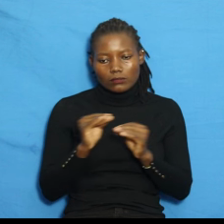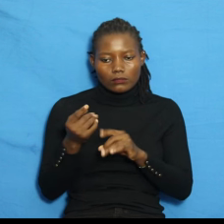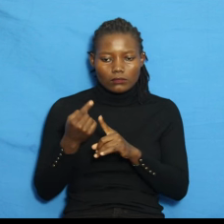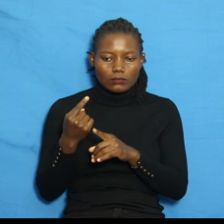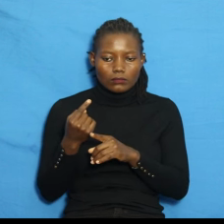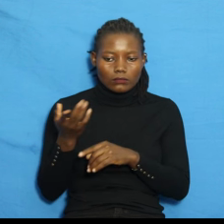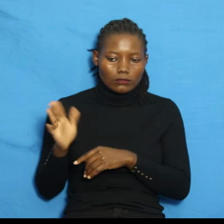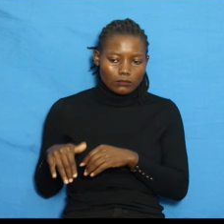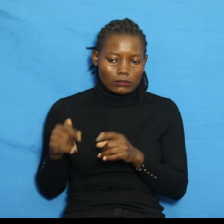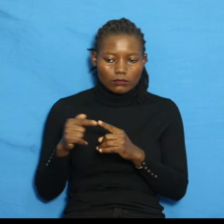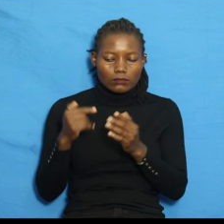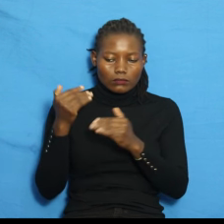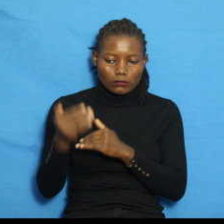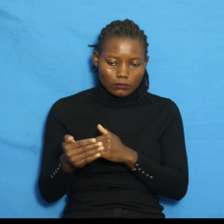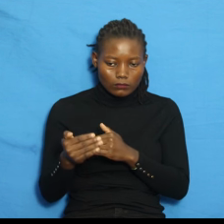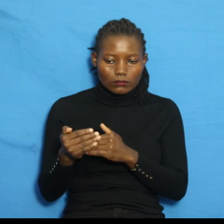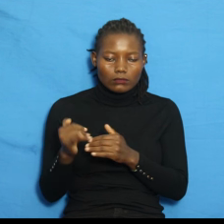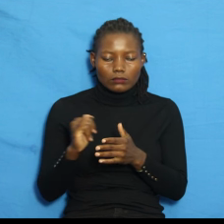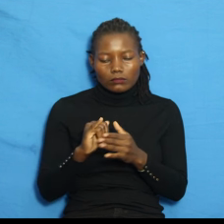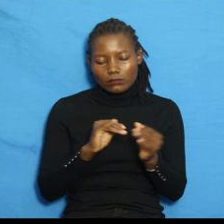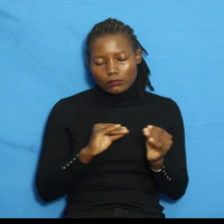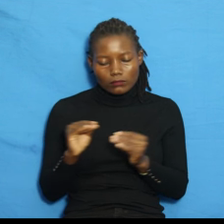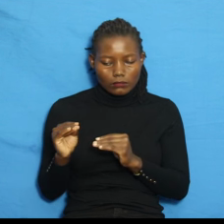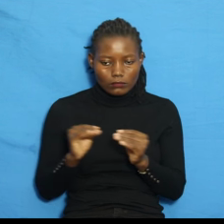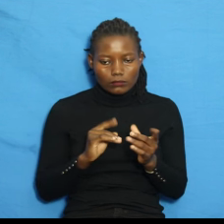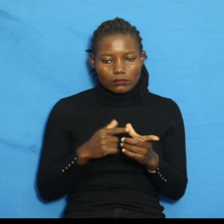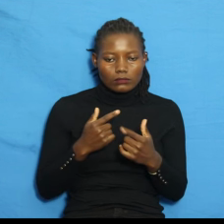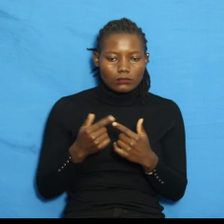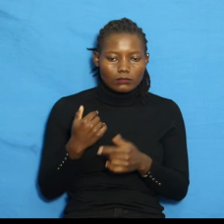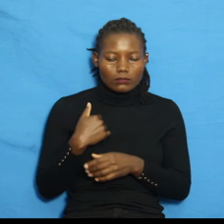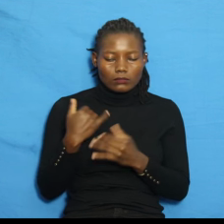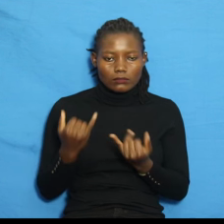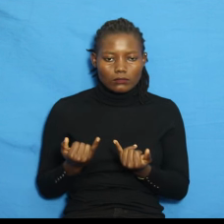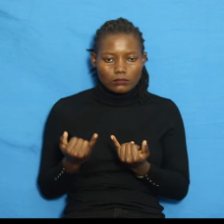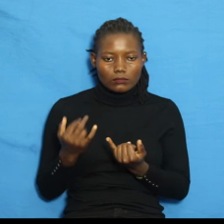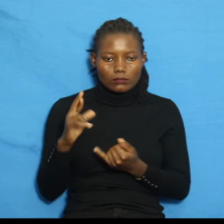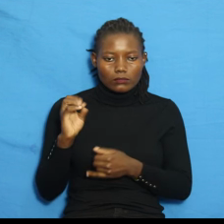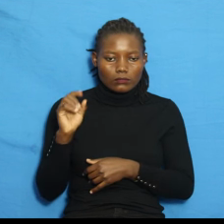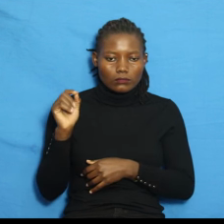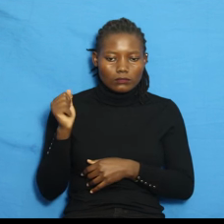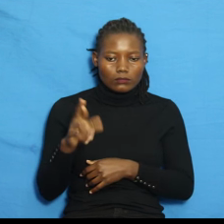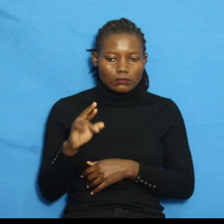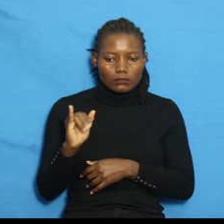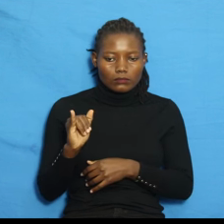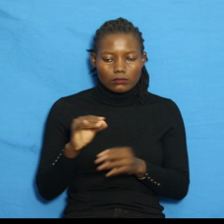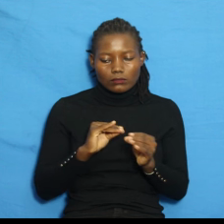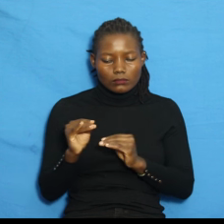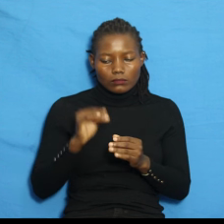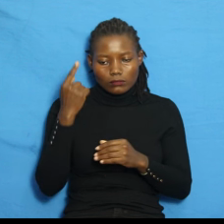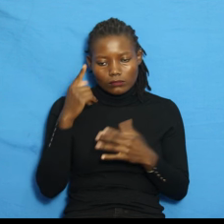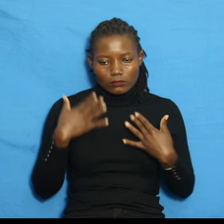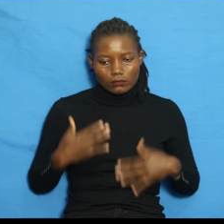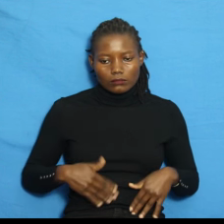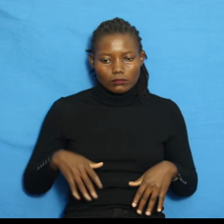translation where the athlete moves from the back to the front. That is a translation. Then you've got now